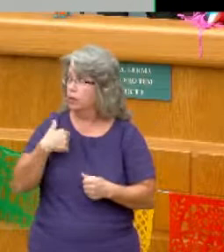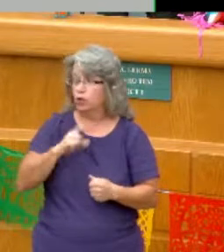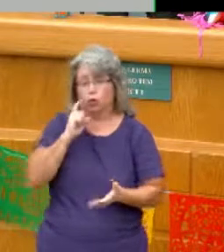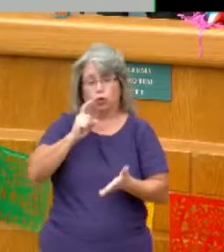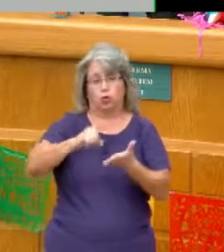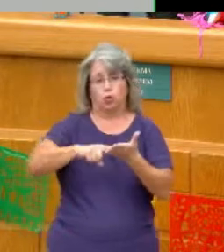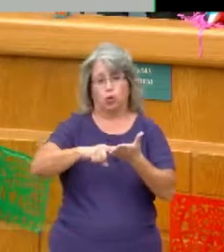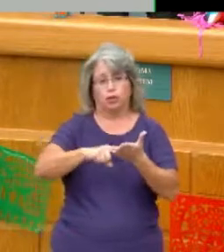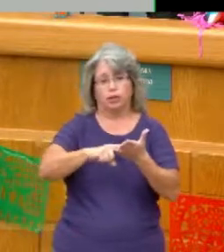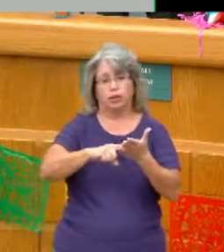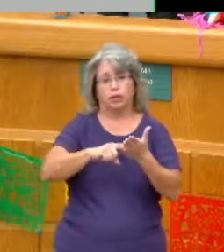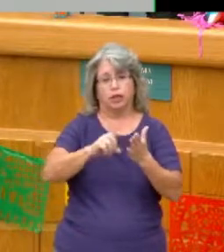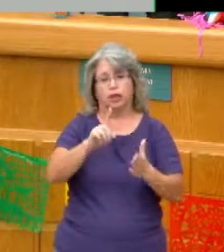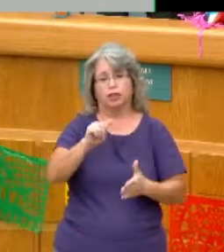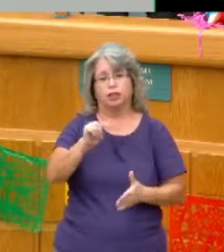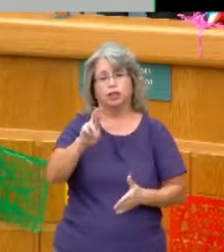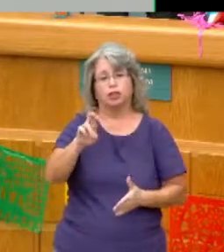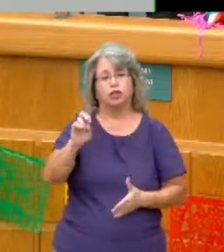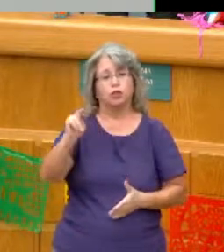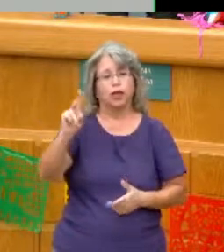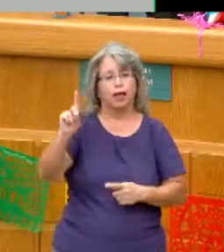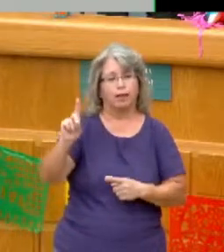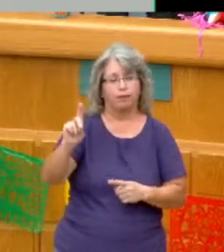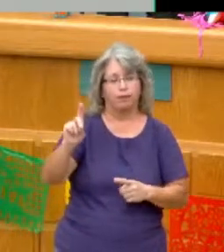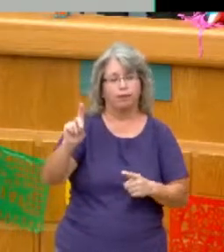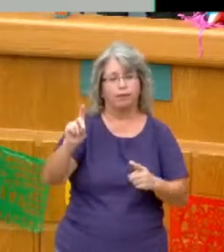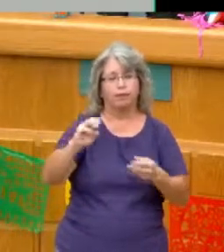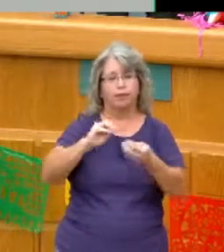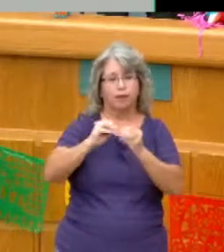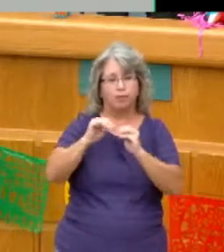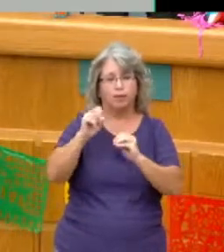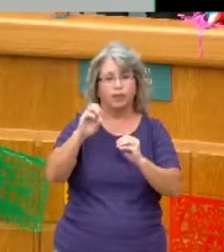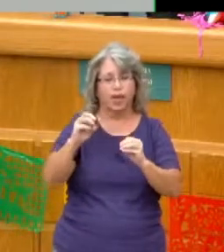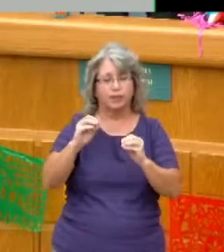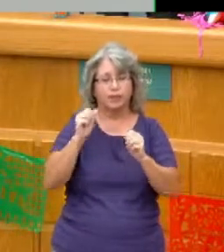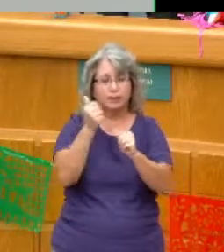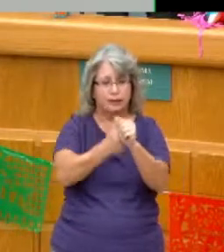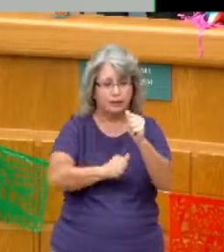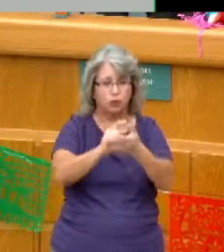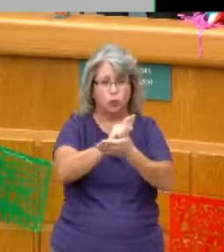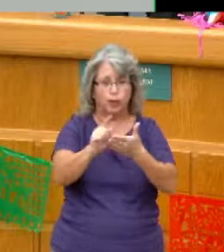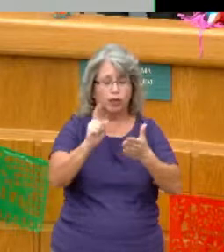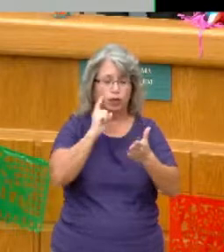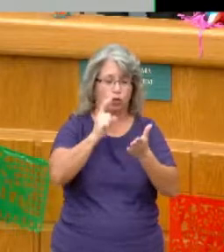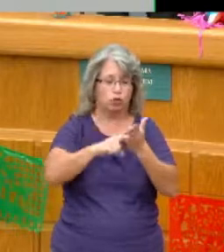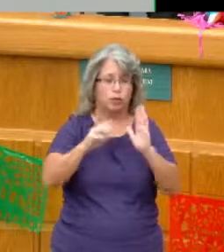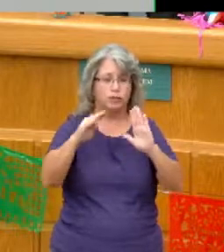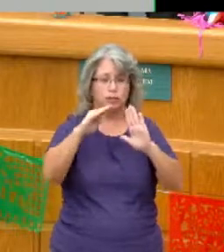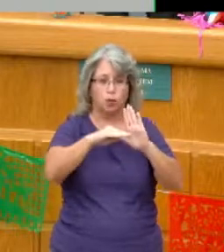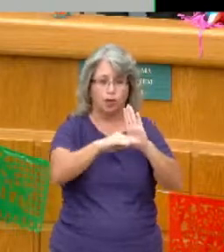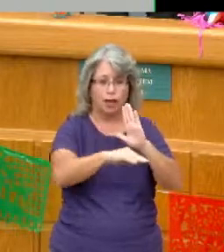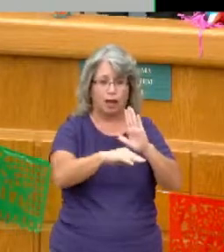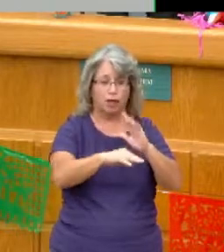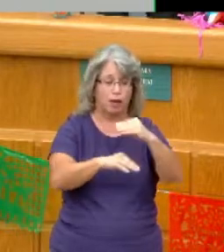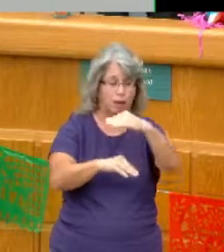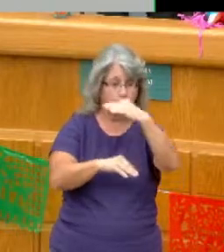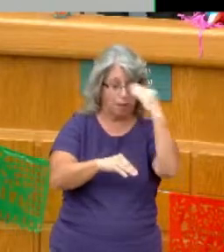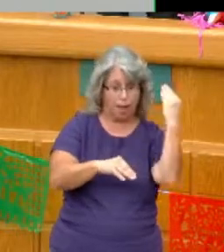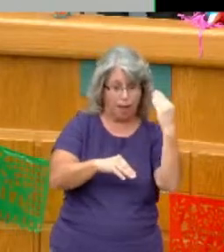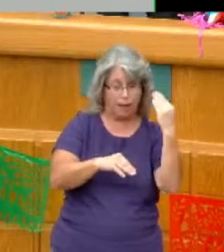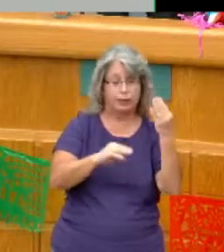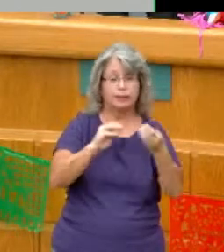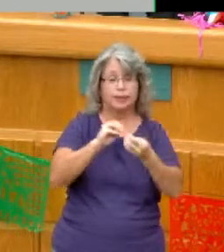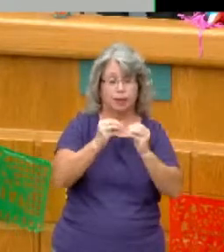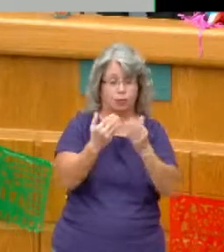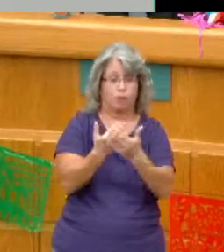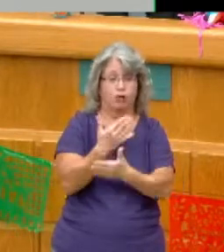of cases per week, and you can see that it's trending downwards. In black, we have the number of new cases per week, or